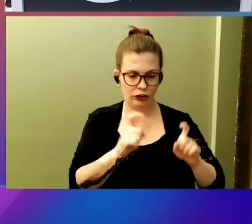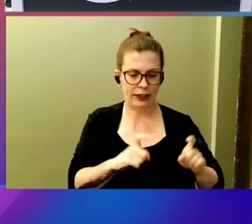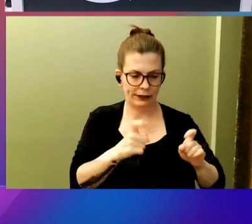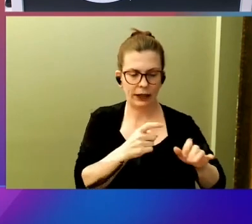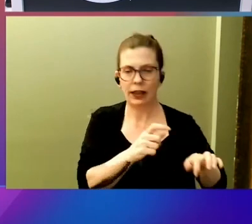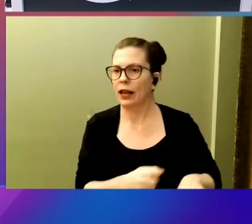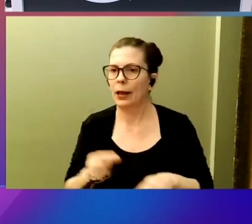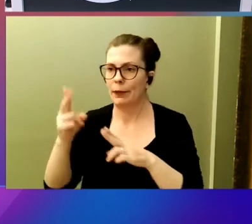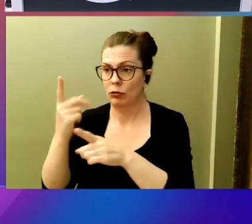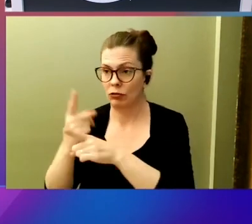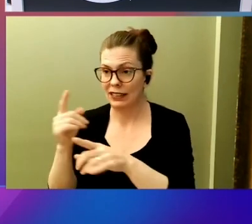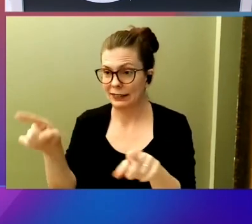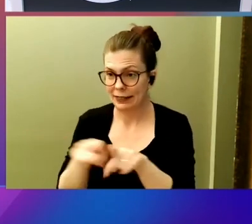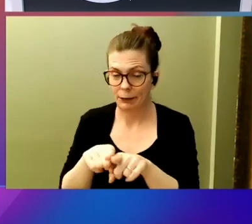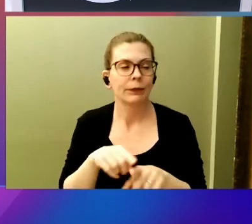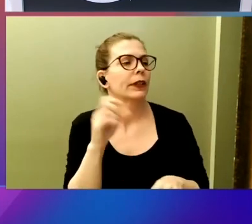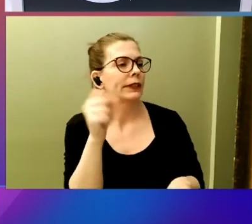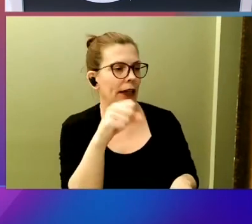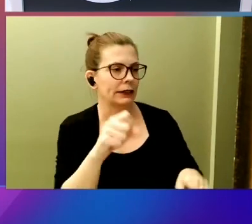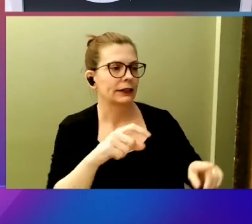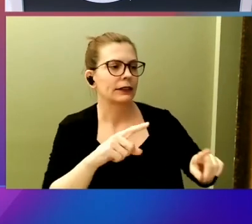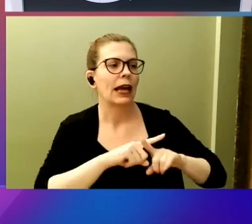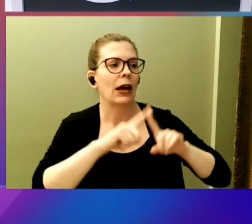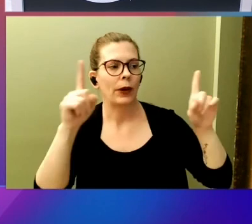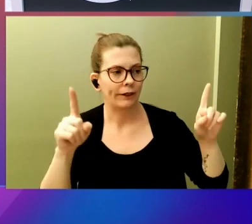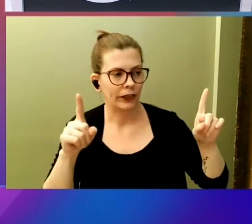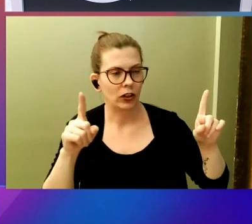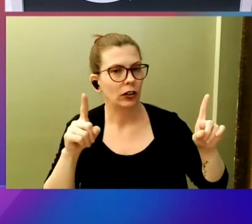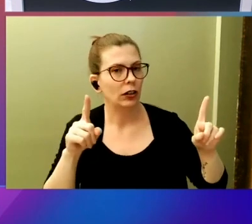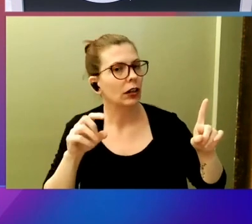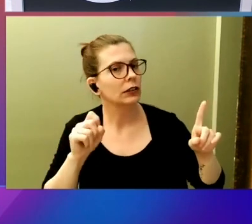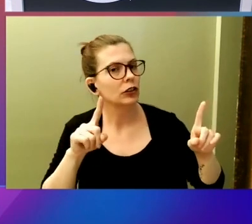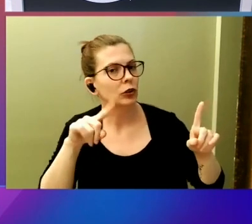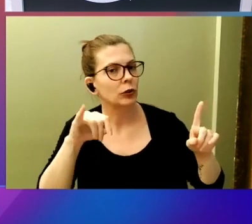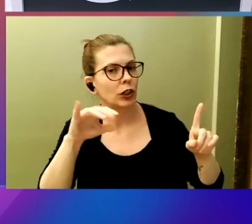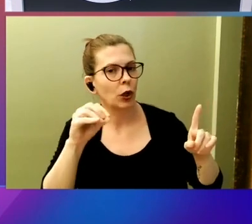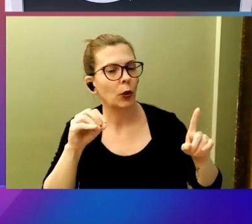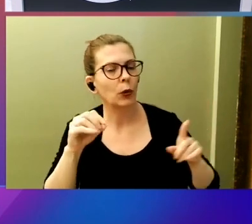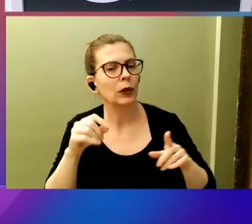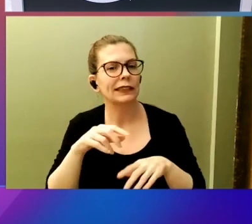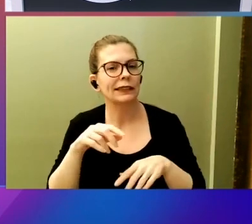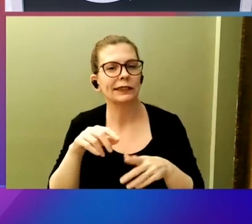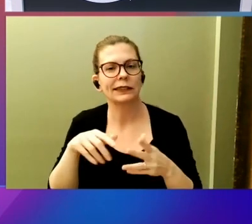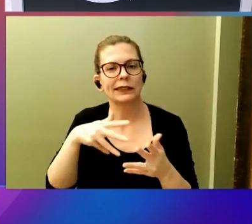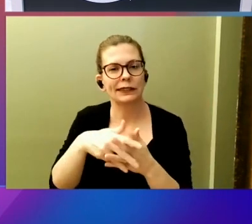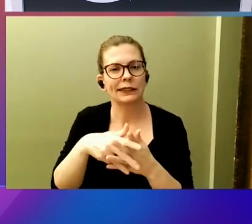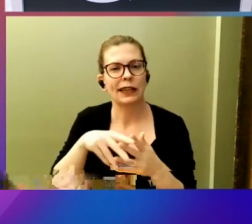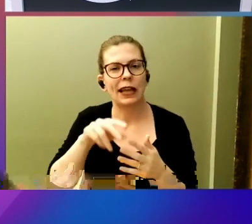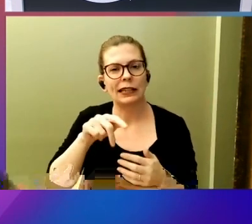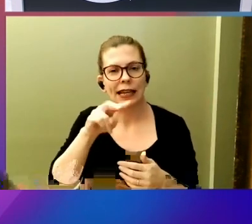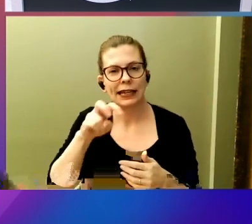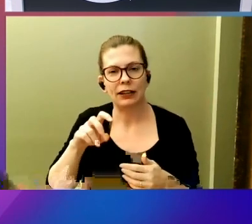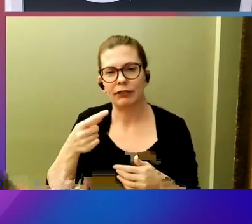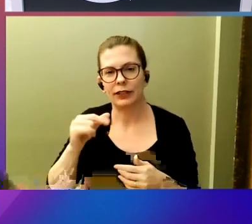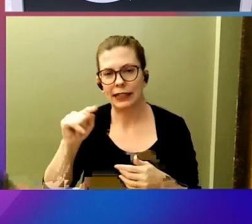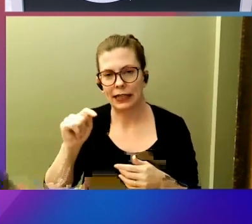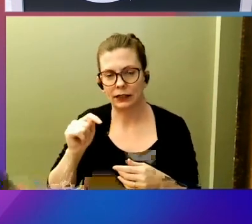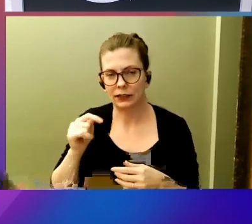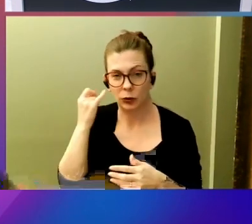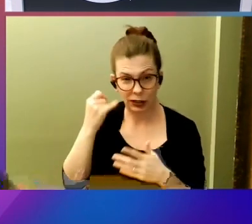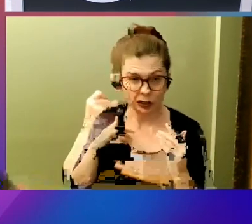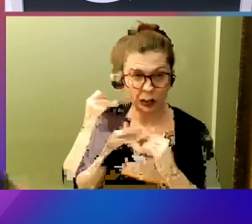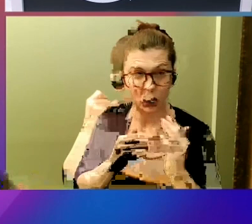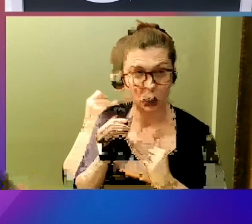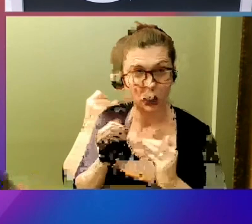However, here. Studio Lab provides native Git integration. So if you're already comfortable using GitHub, you